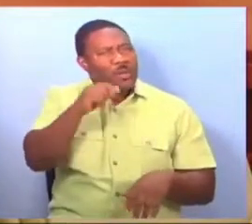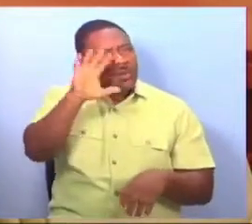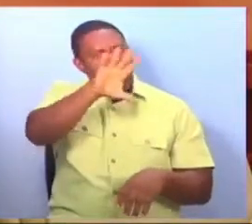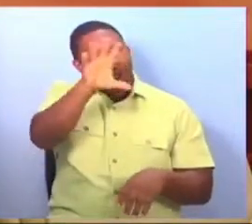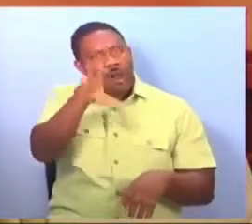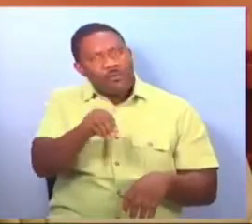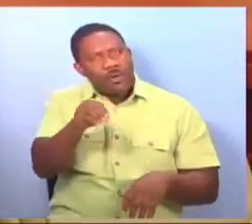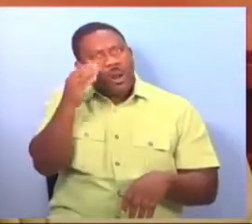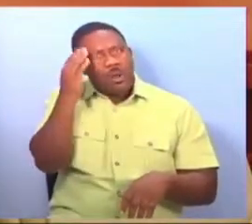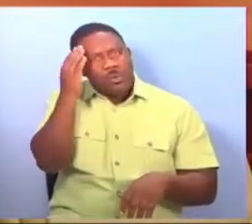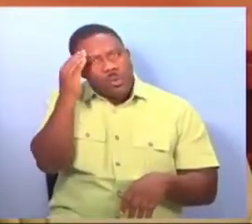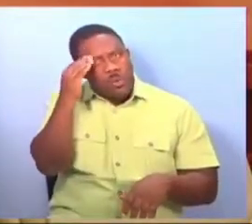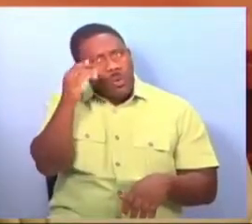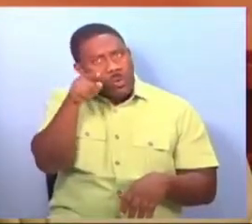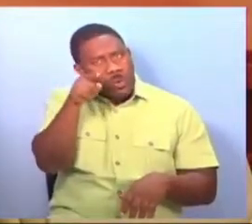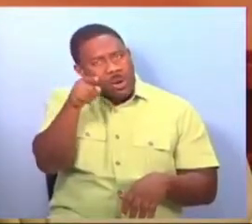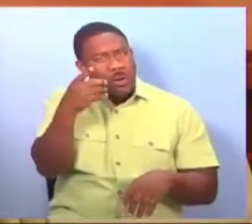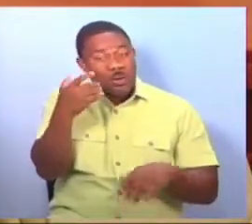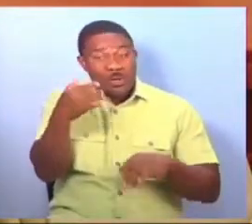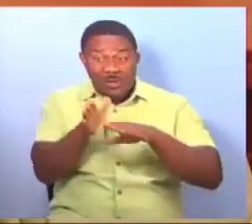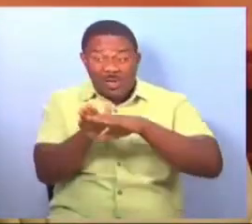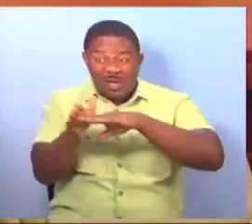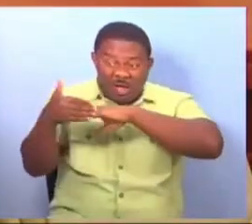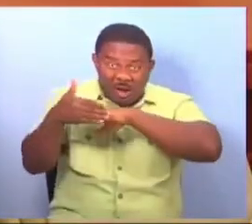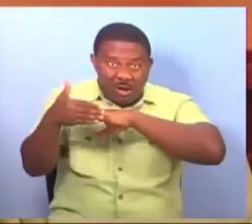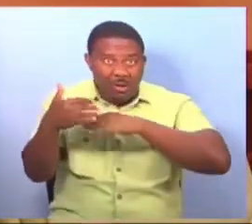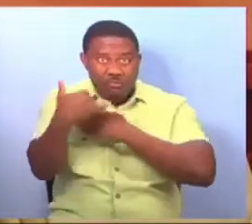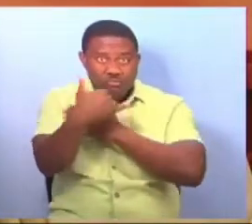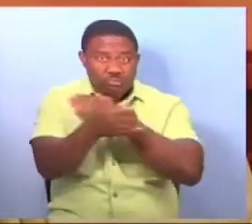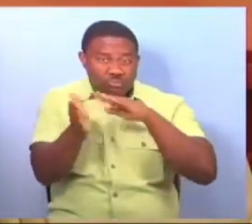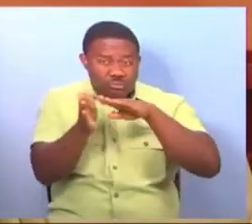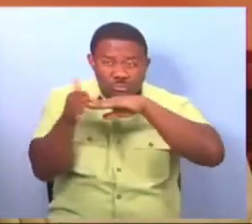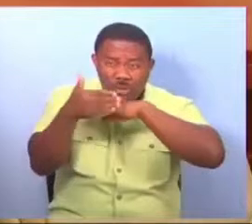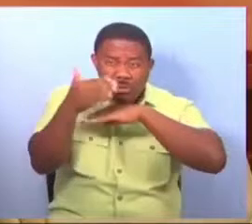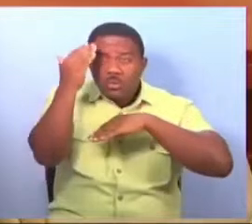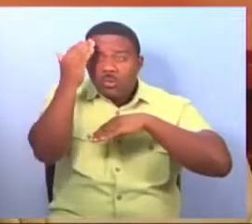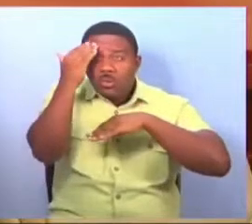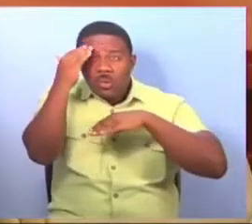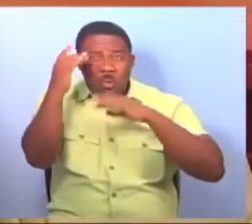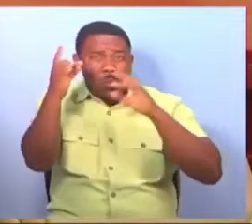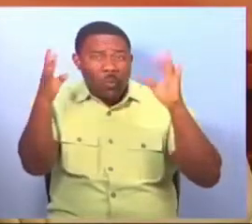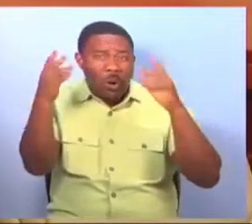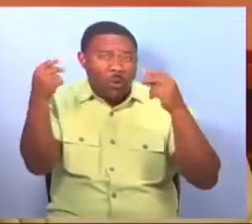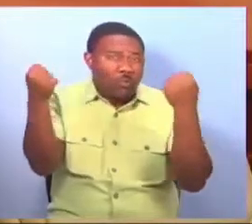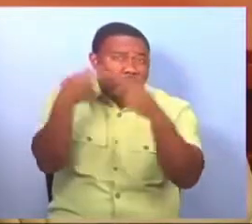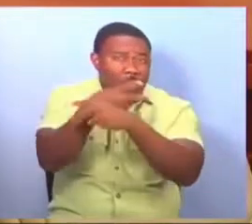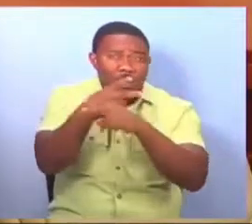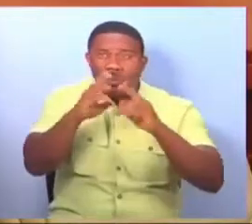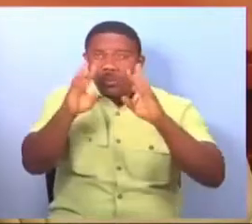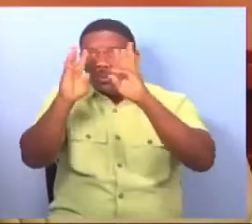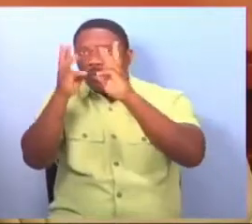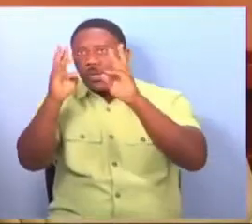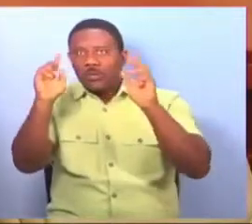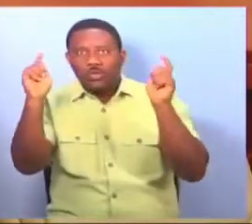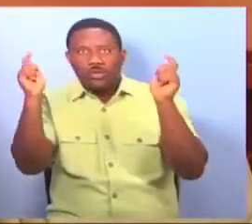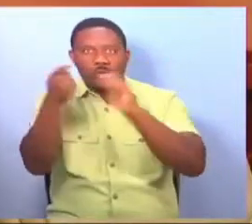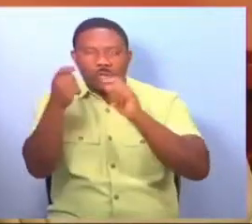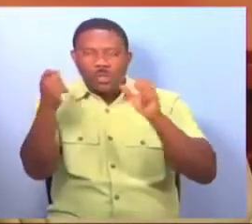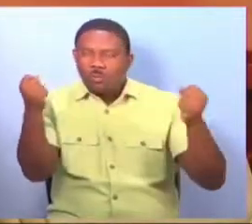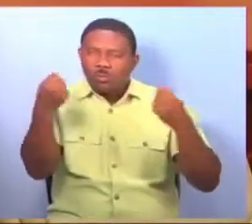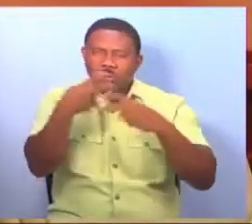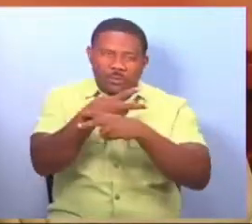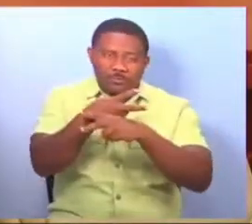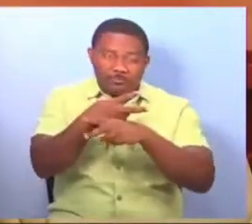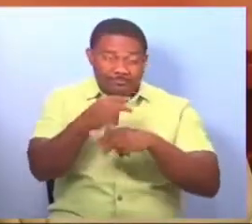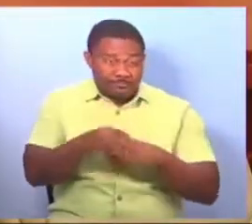and countries that are islands do know the consequences of climate change. The fact that